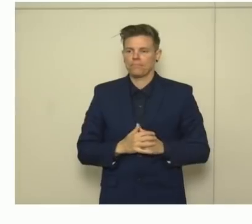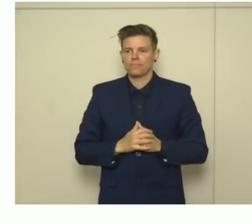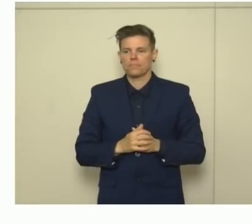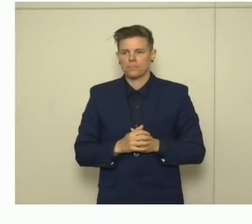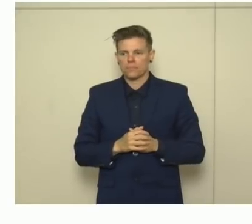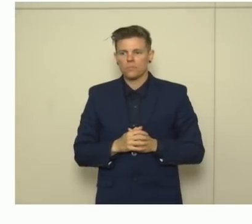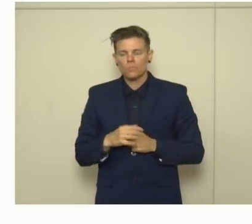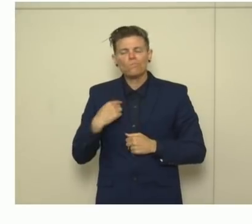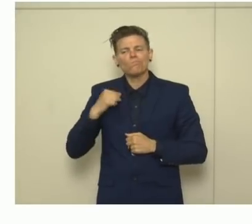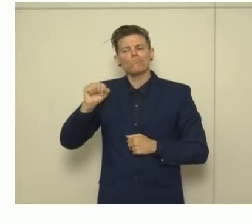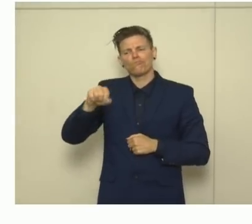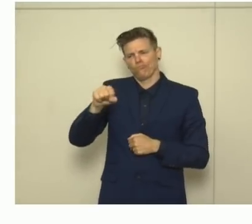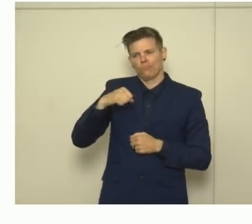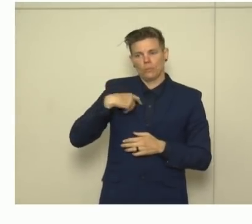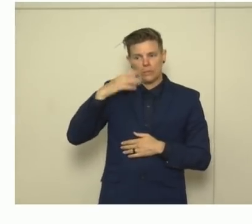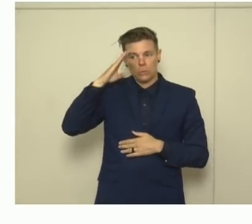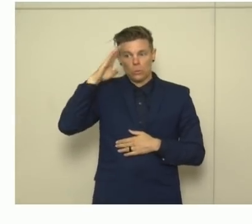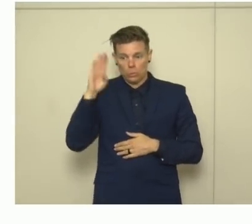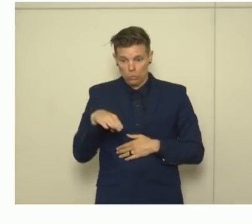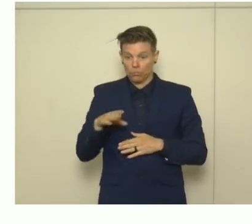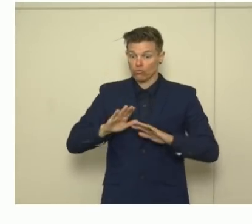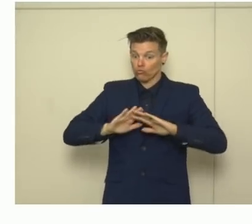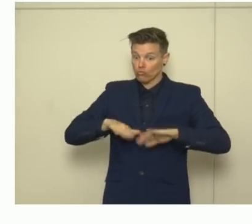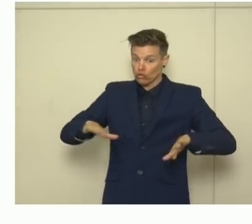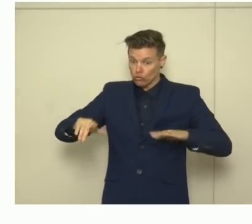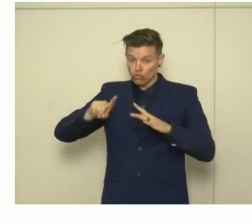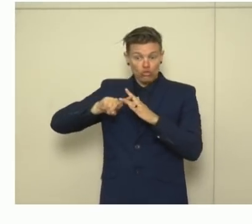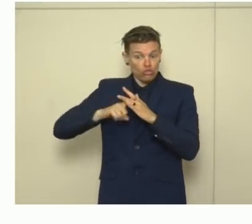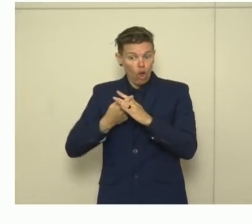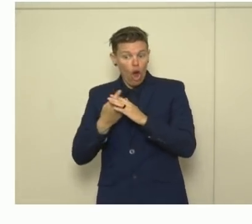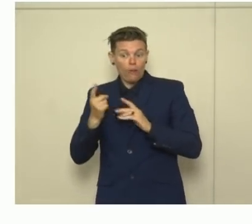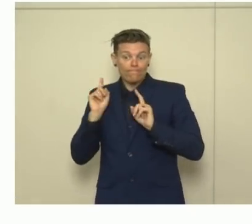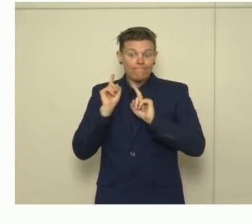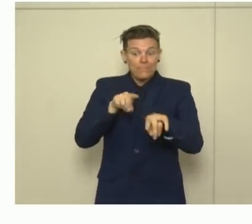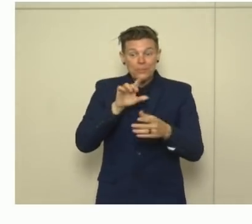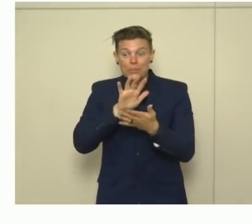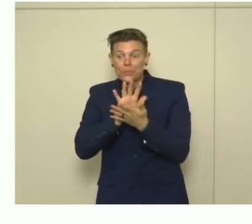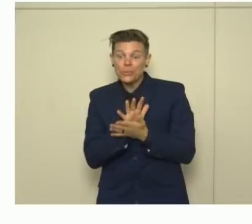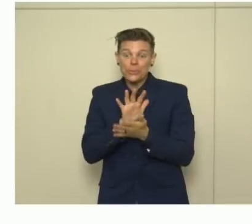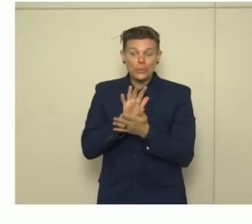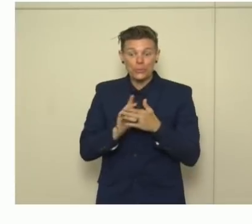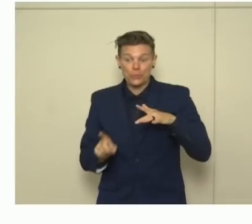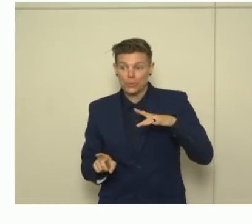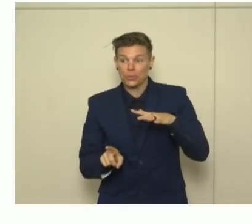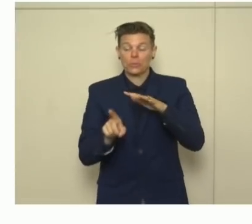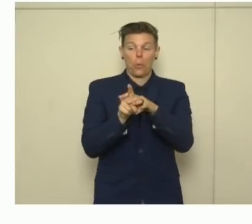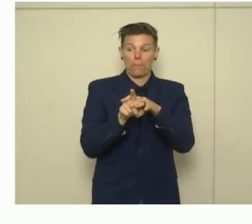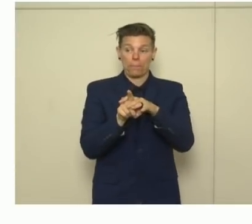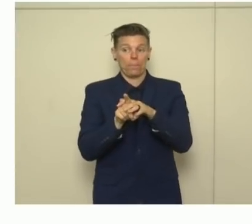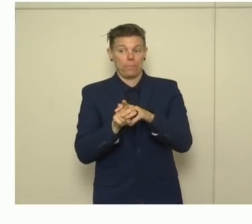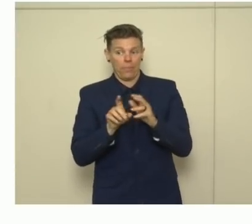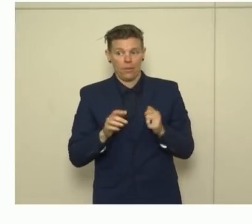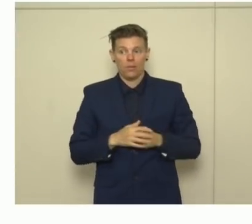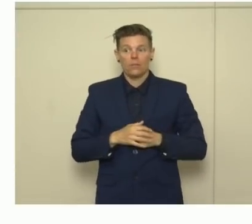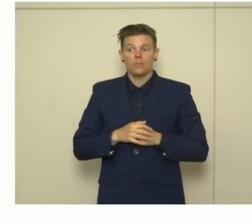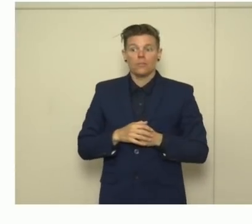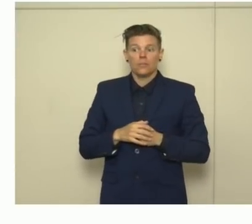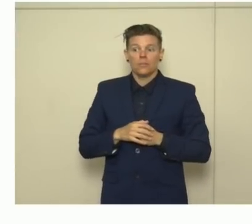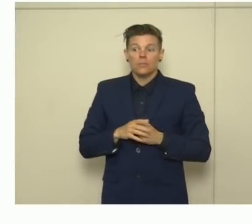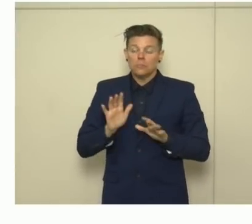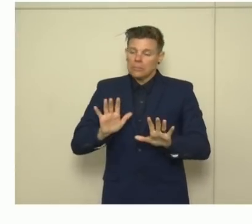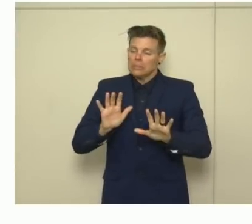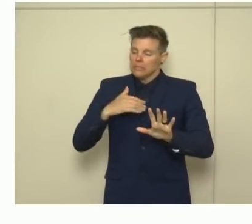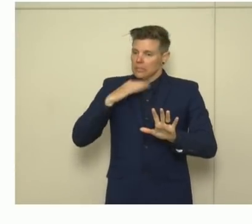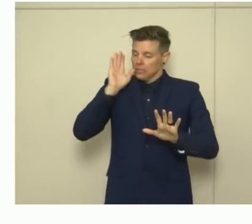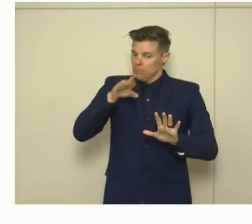their learning through this pandemic, that the work that we have to do, and this is more challenging than educators have ever had to face